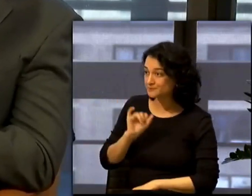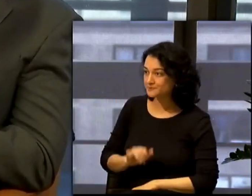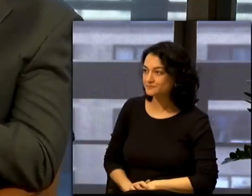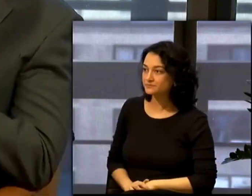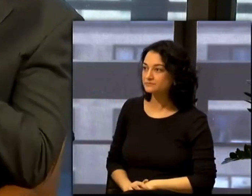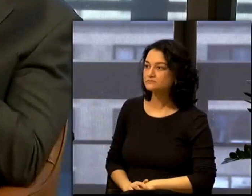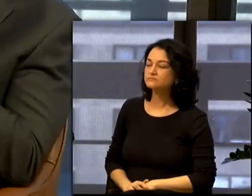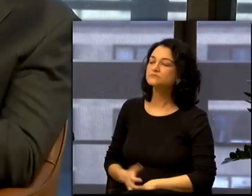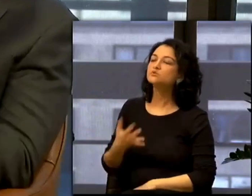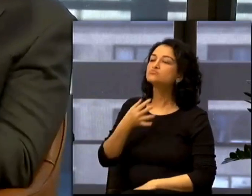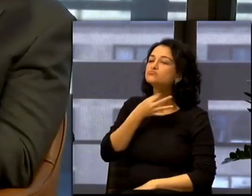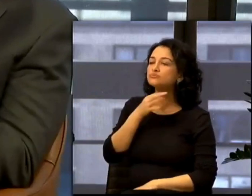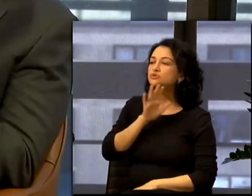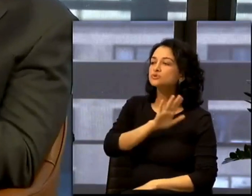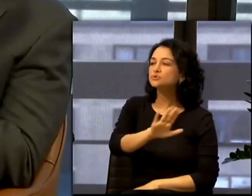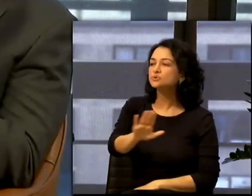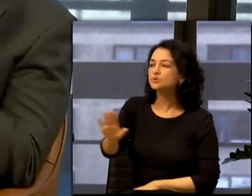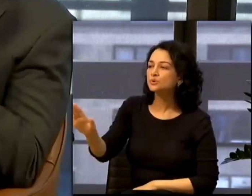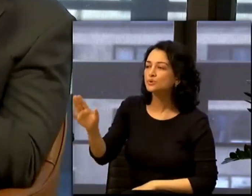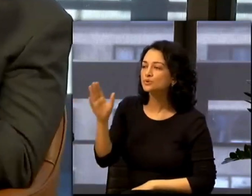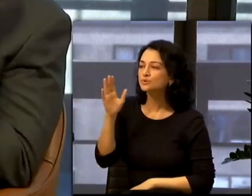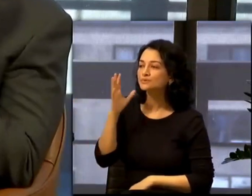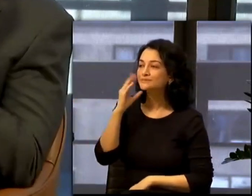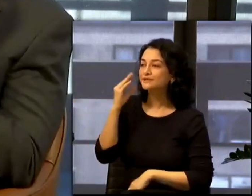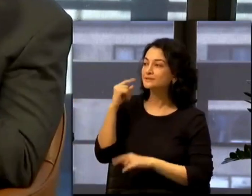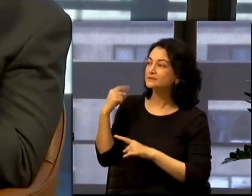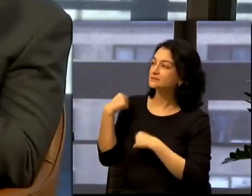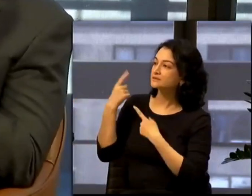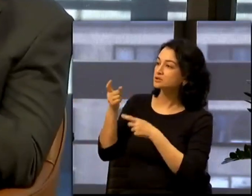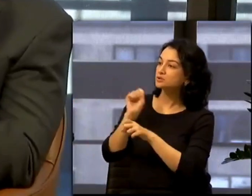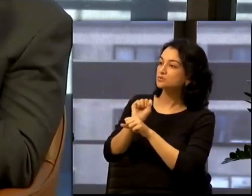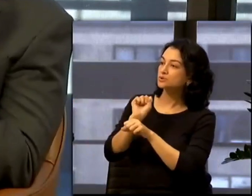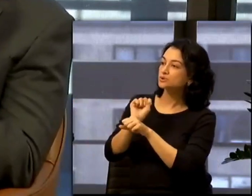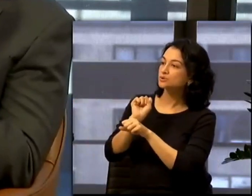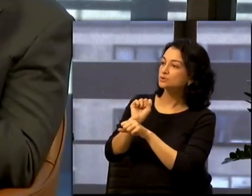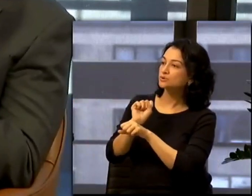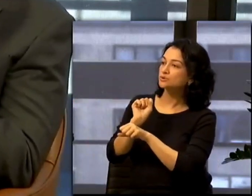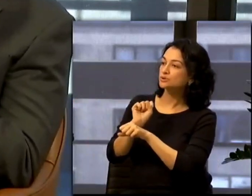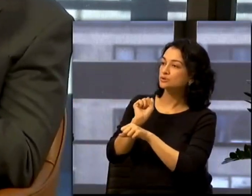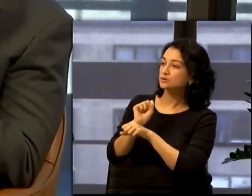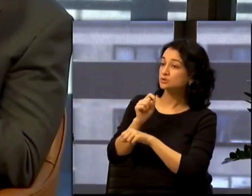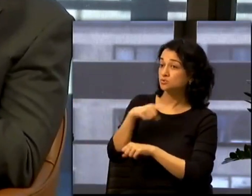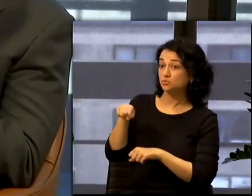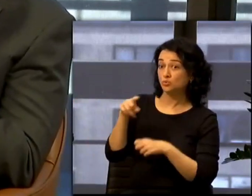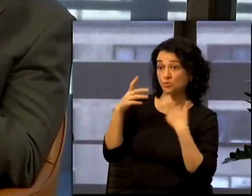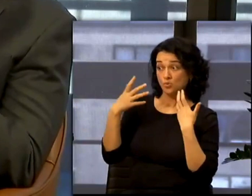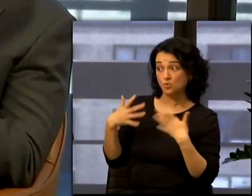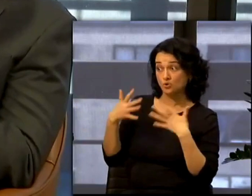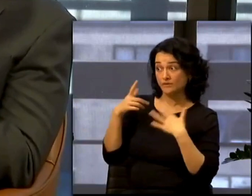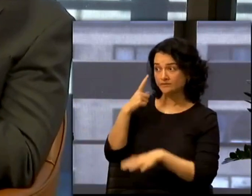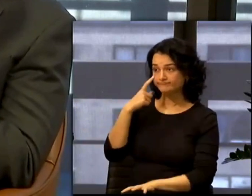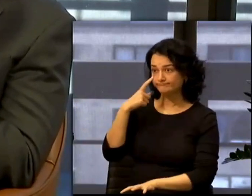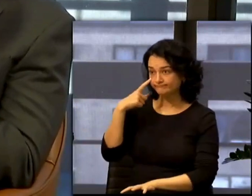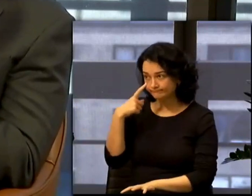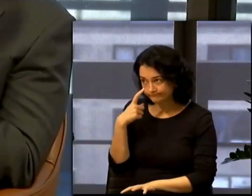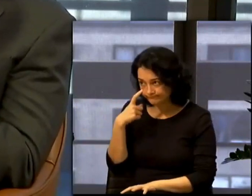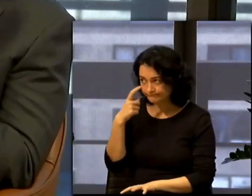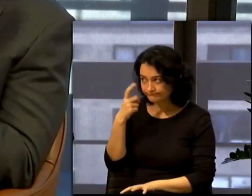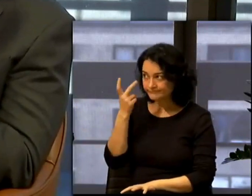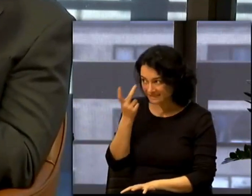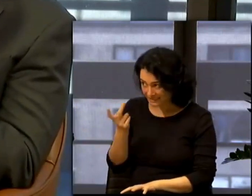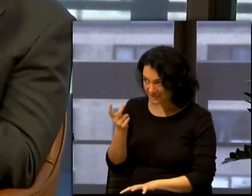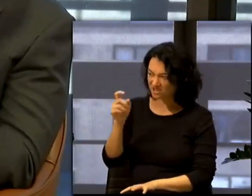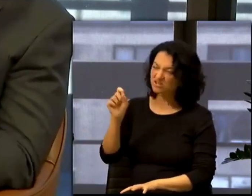if you've seen examples of how recognizing the intersection of the two actually has helped to